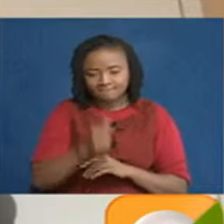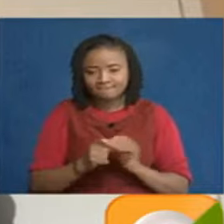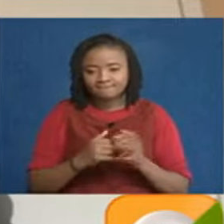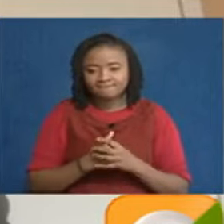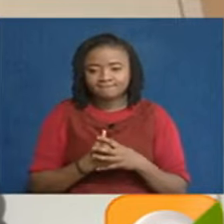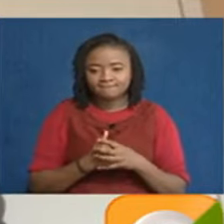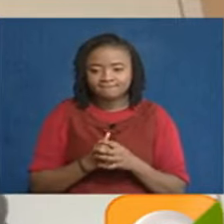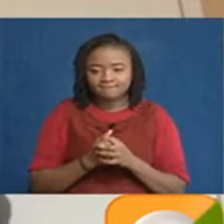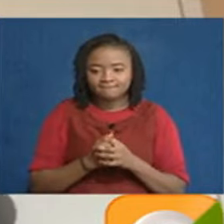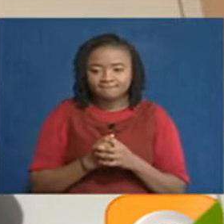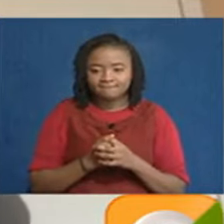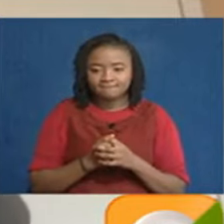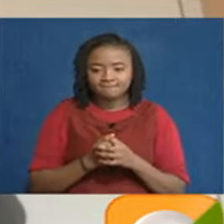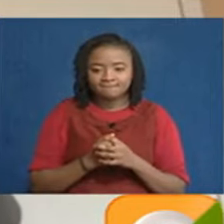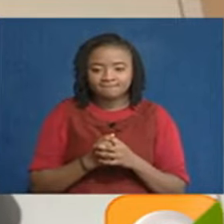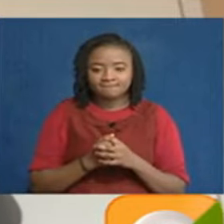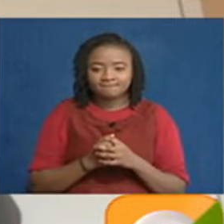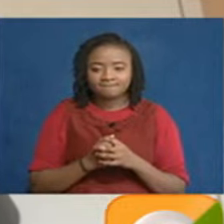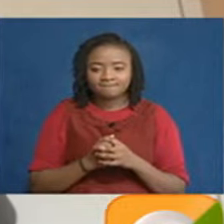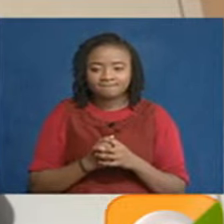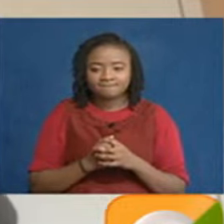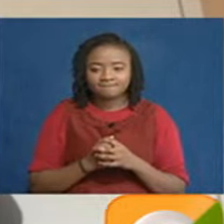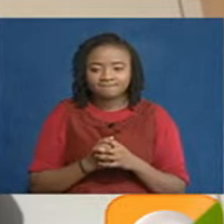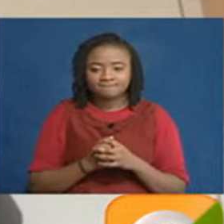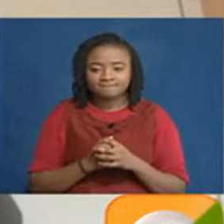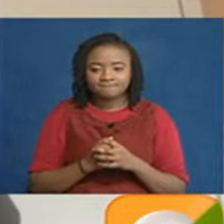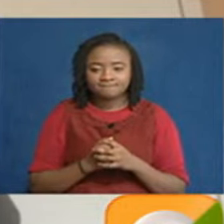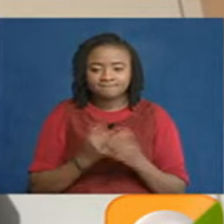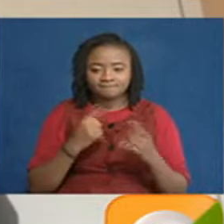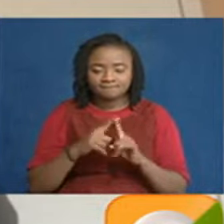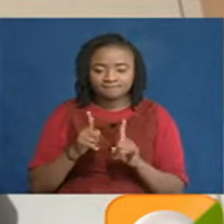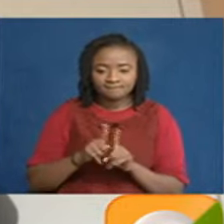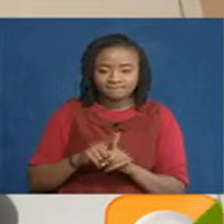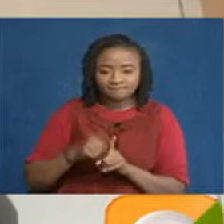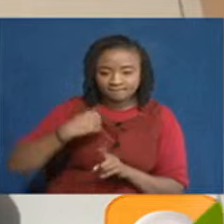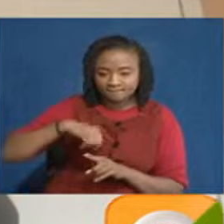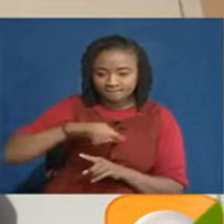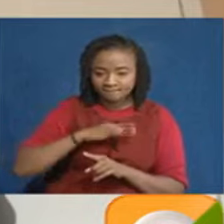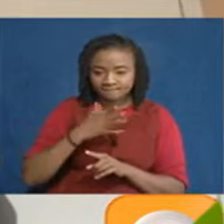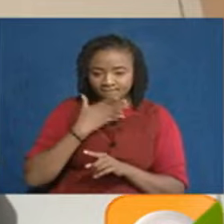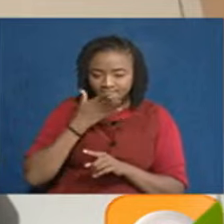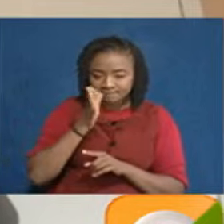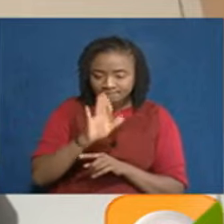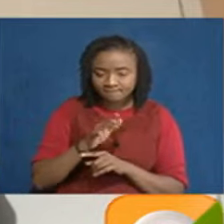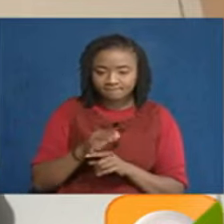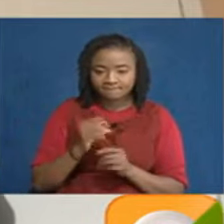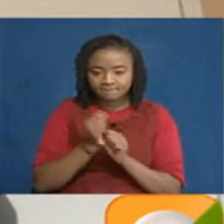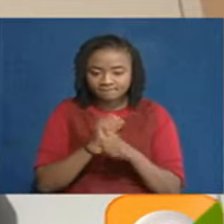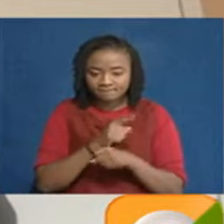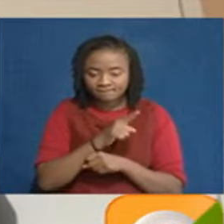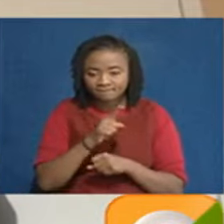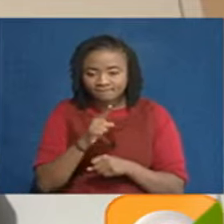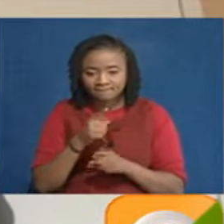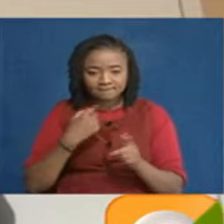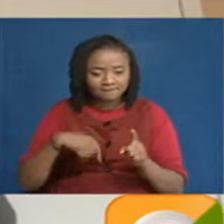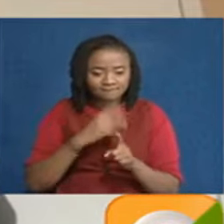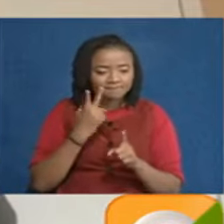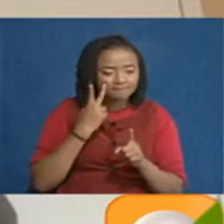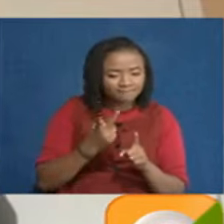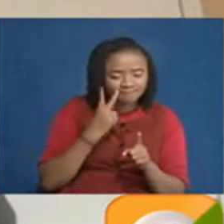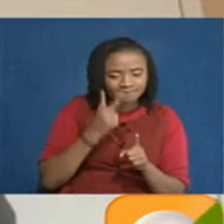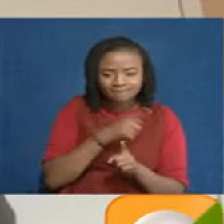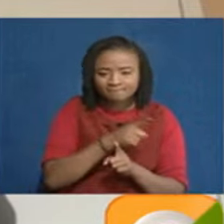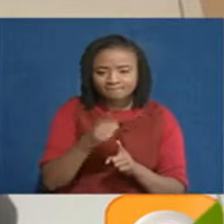Now, the response which did lead to young Kenyans being injured and some being killed is